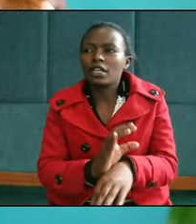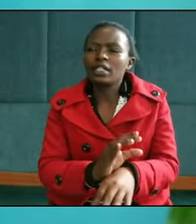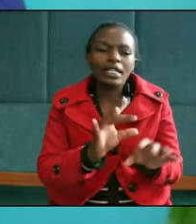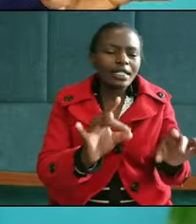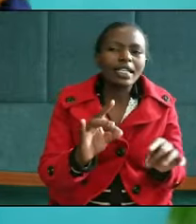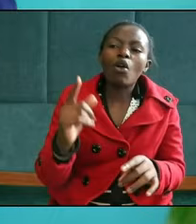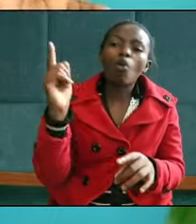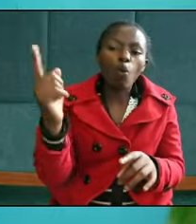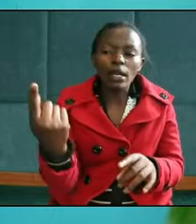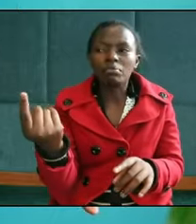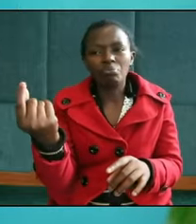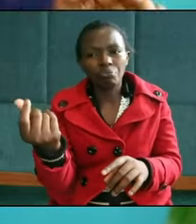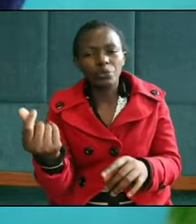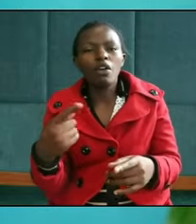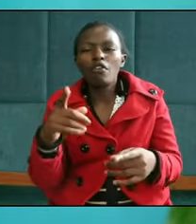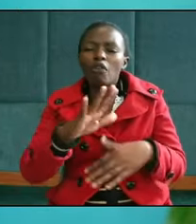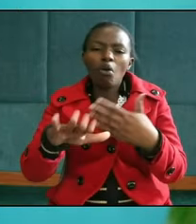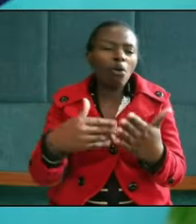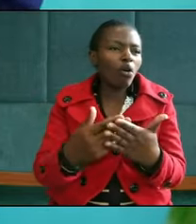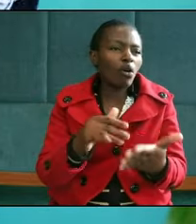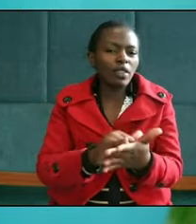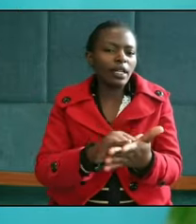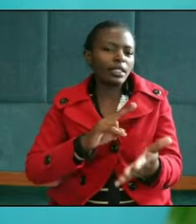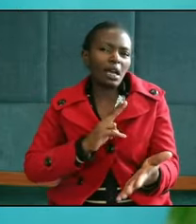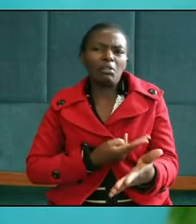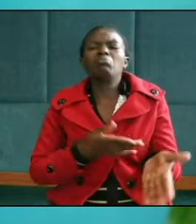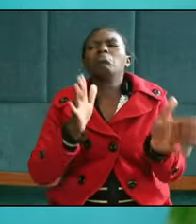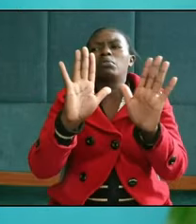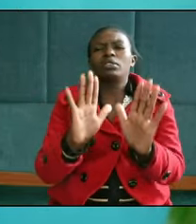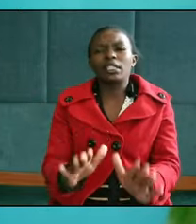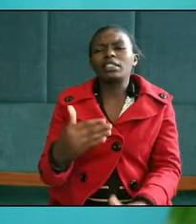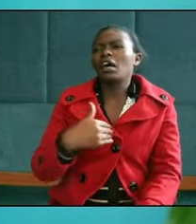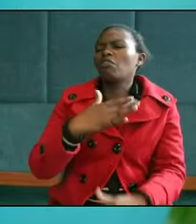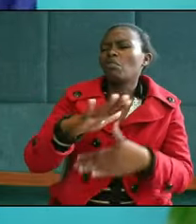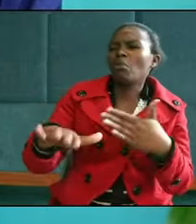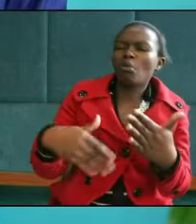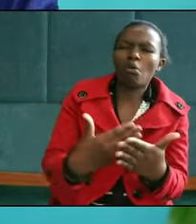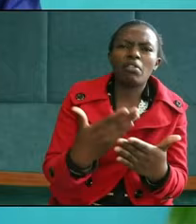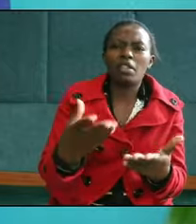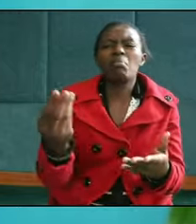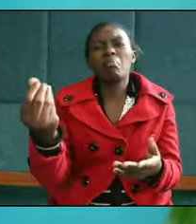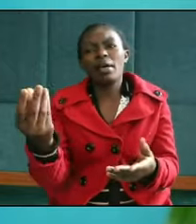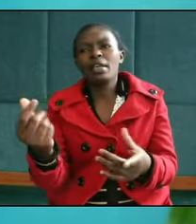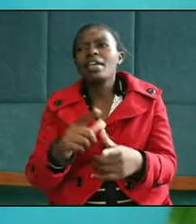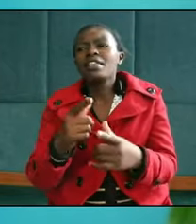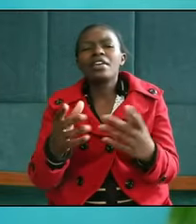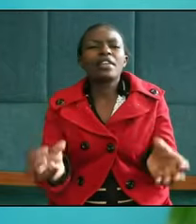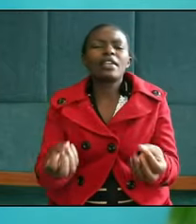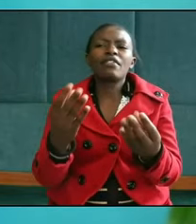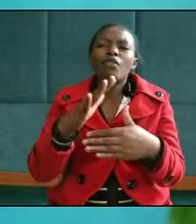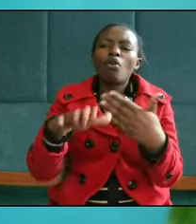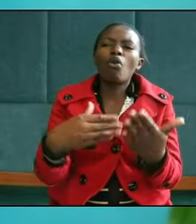shilling. For those of us who matter, we bring 200,000 shillings in the month of March. And for the whole year,